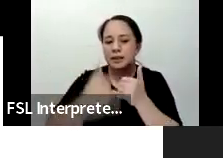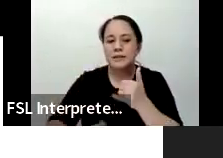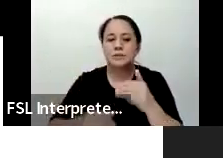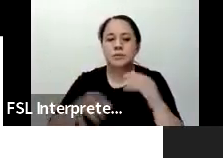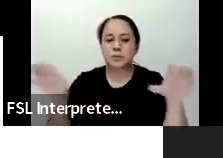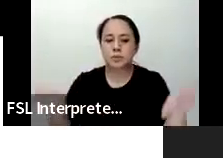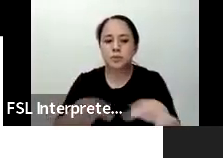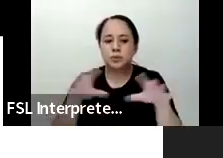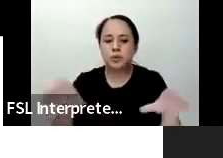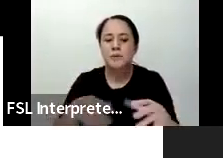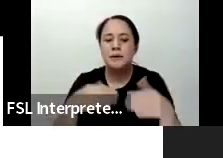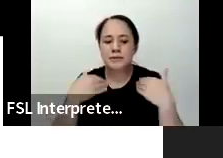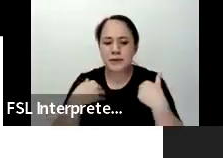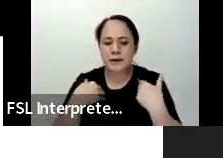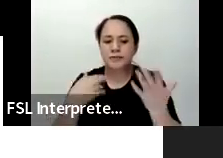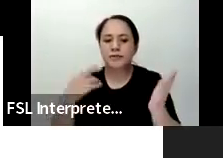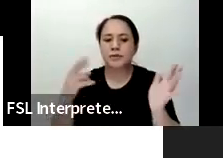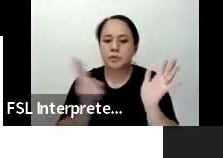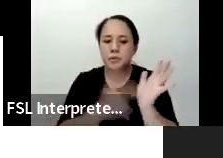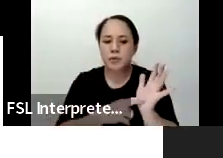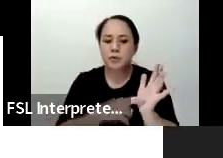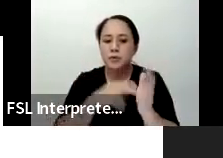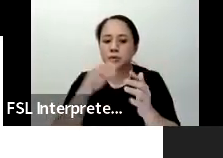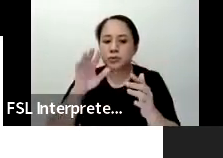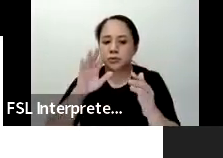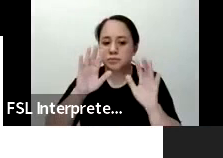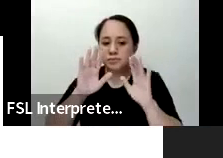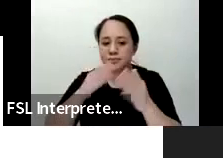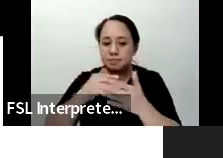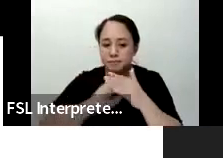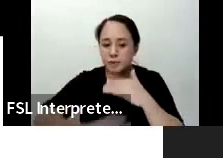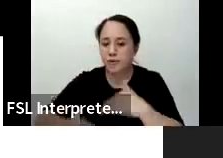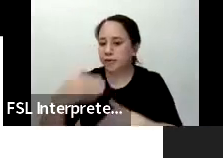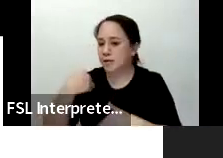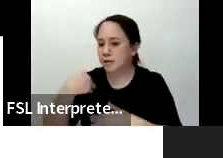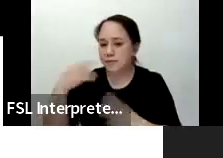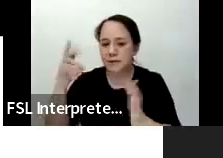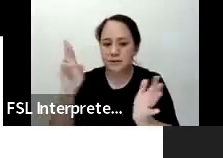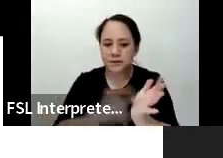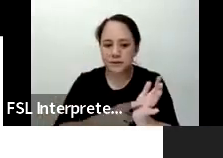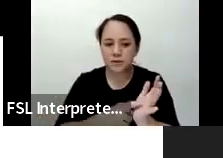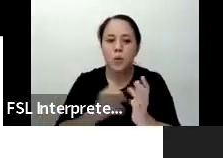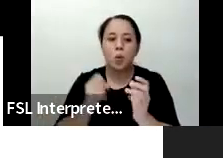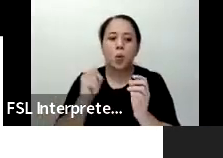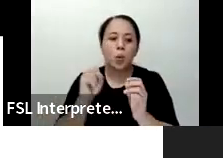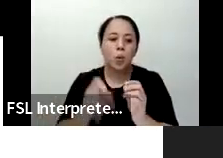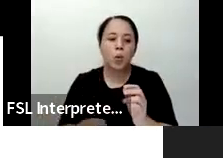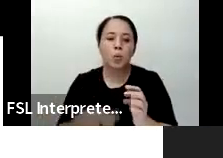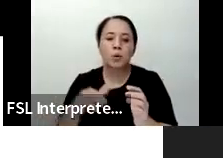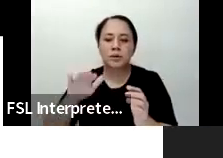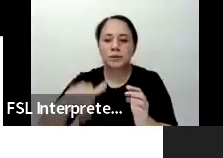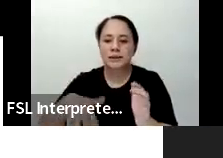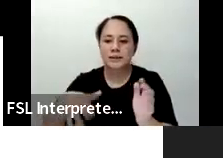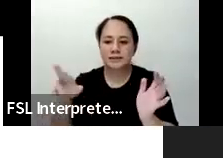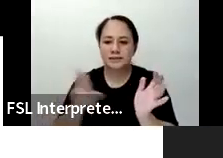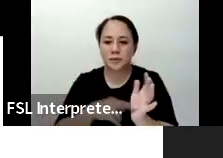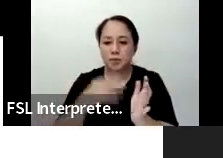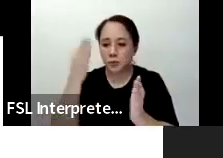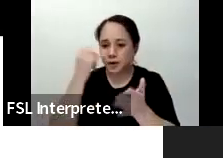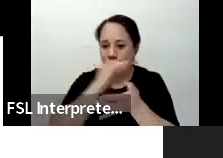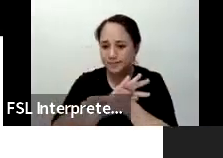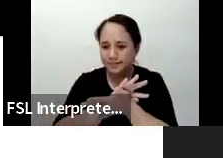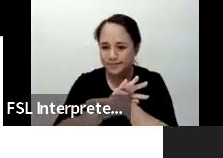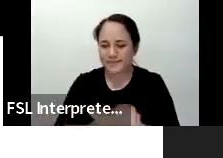be placed to find and register those births which have not been registered or will be late registered during